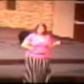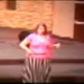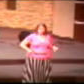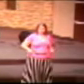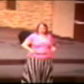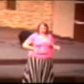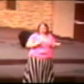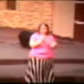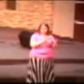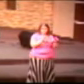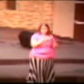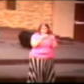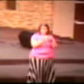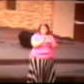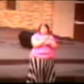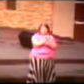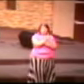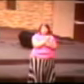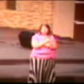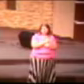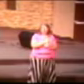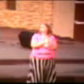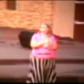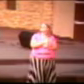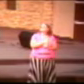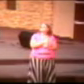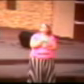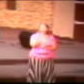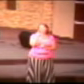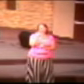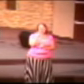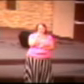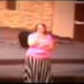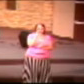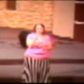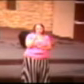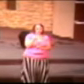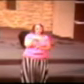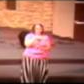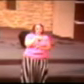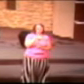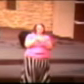church family for a moment? I think we're starting to get it.